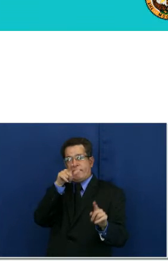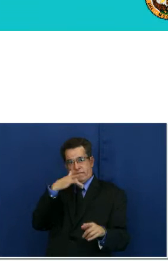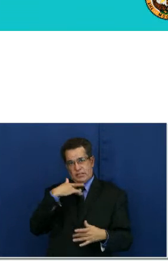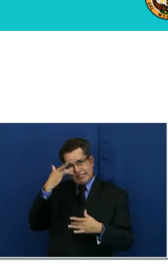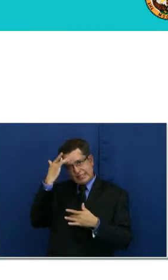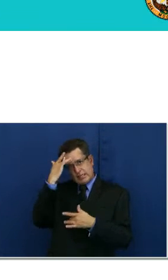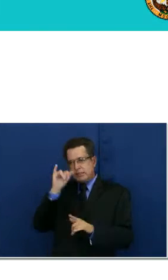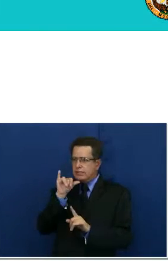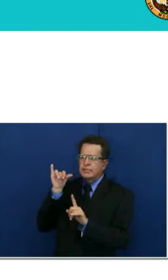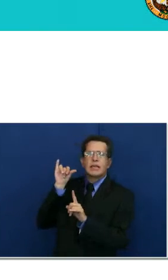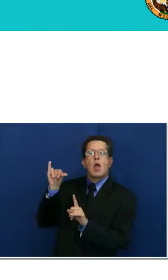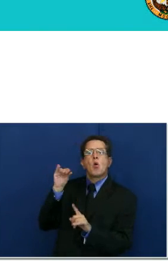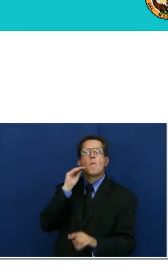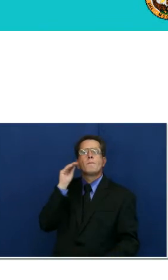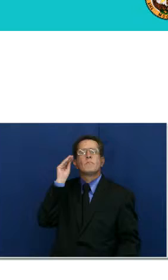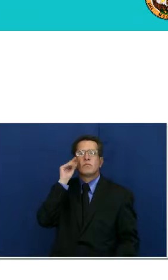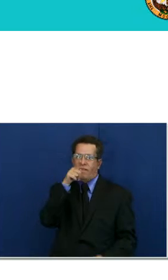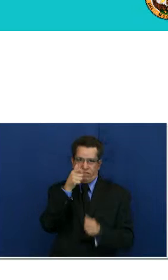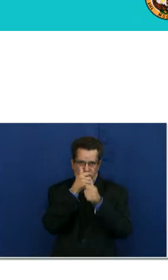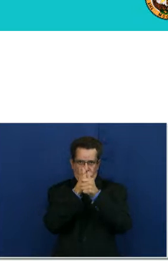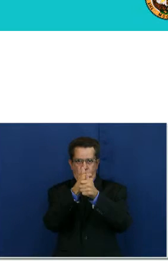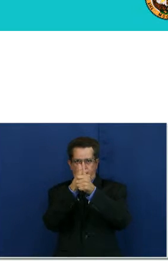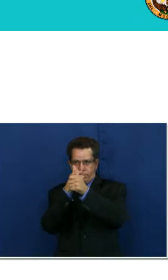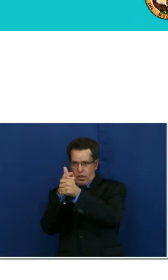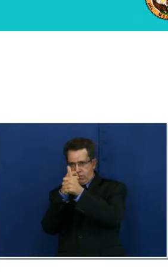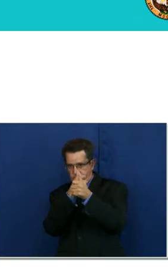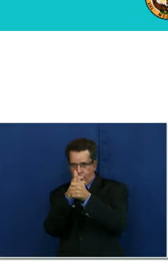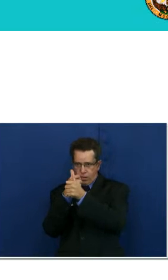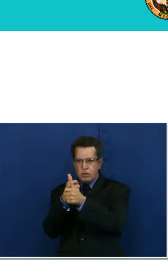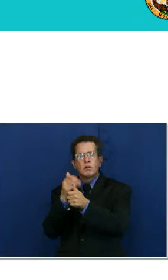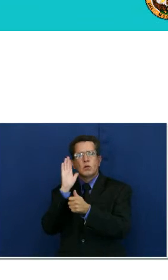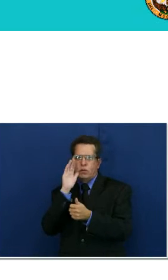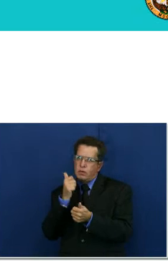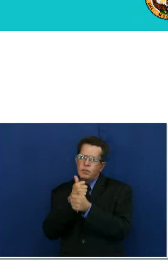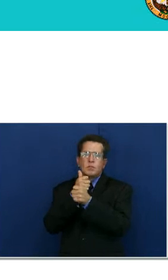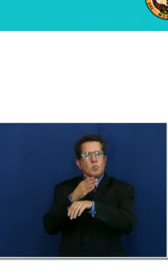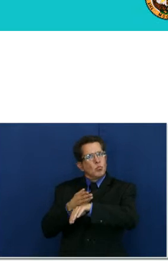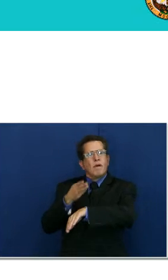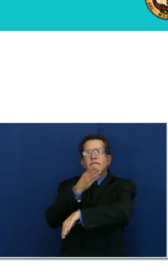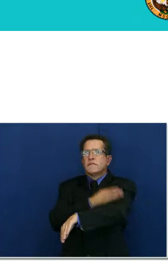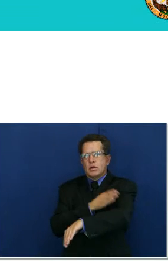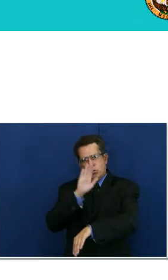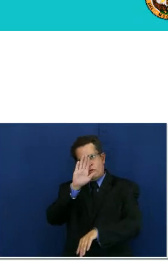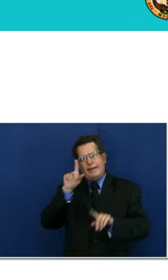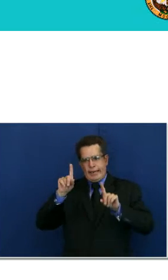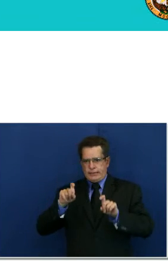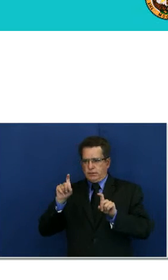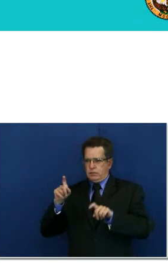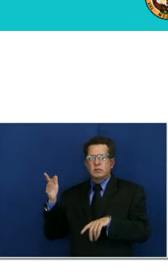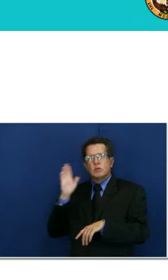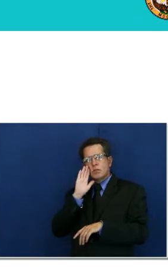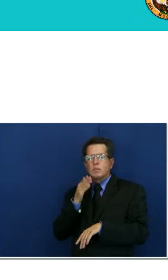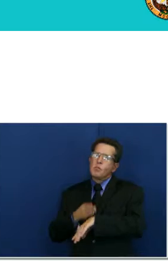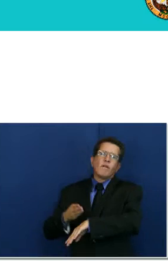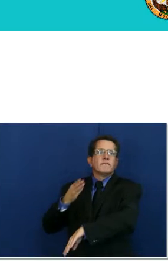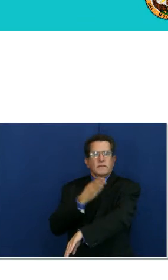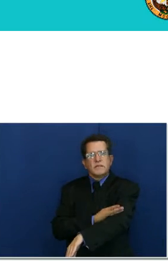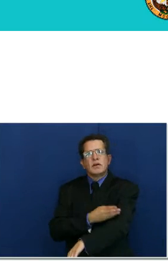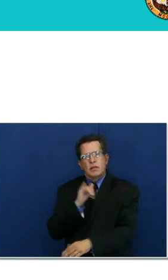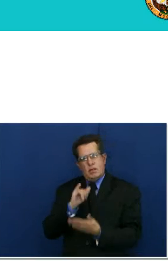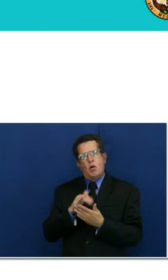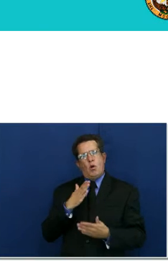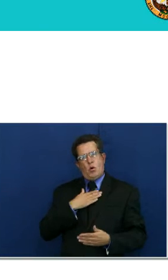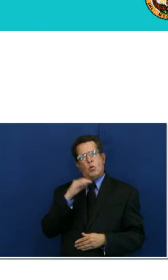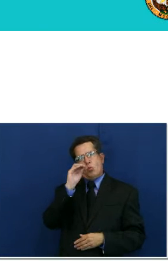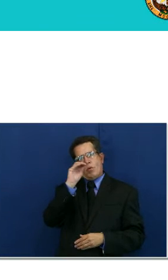sick. And last, these strategies directly impact the testing positivity and the case rate. This is